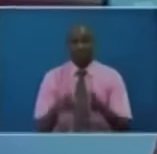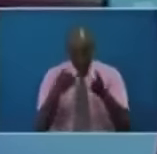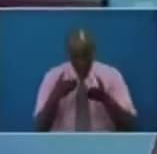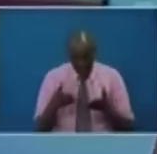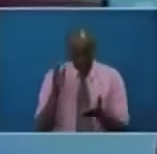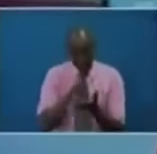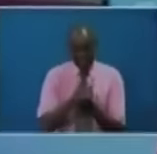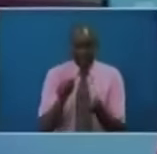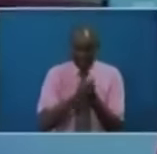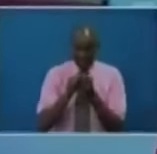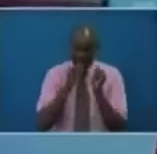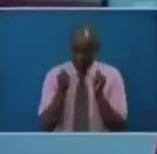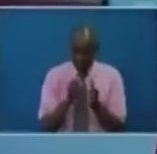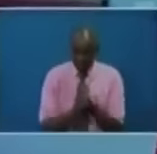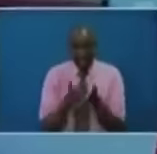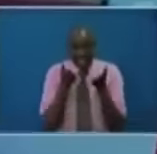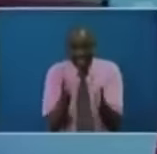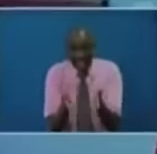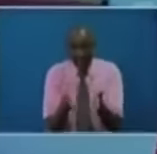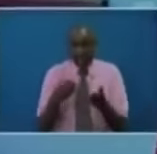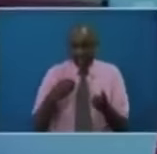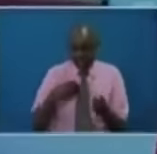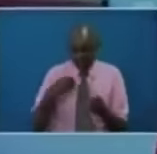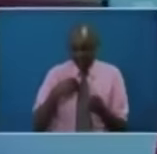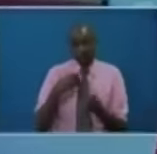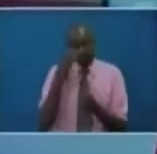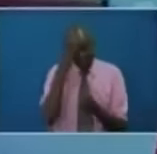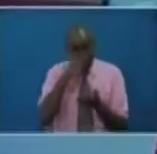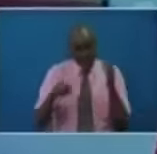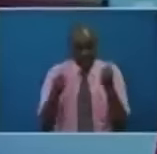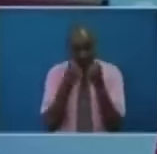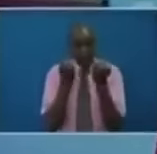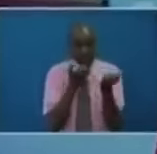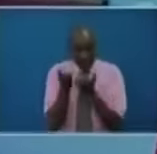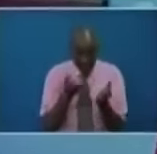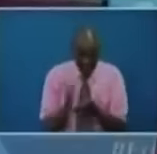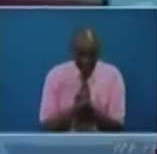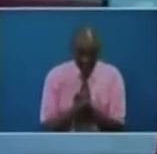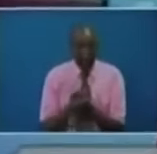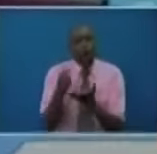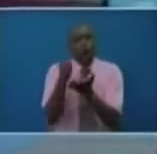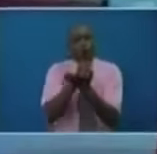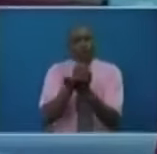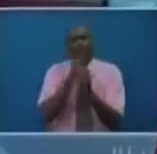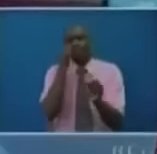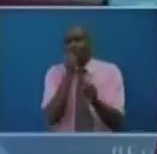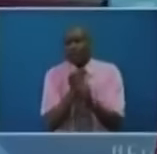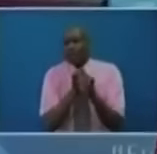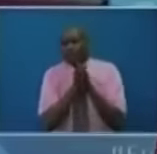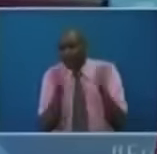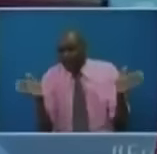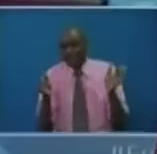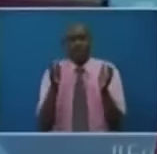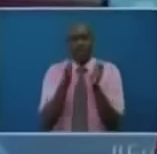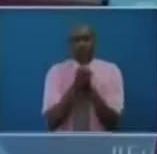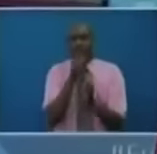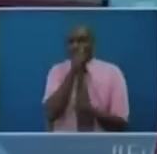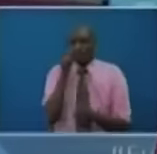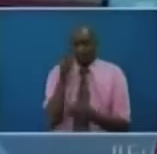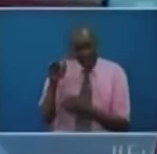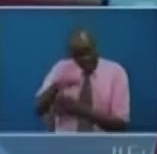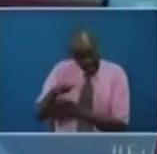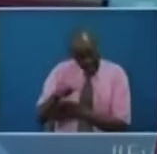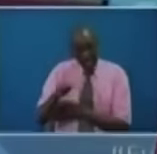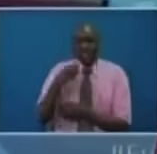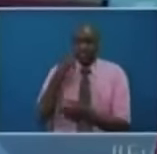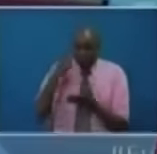Welcome back to Friday Briefing. Let's now get you updated on the latest in business. And auditors working in both public and the private sector have been challenged to